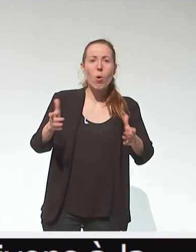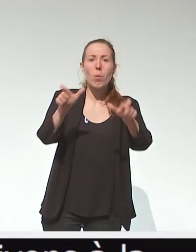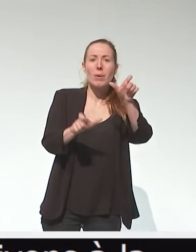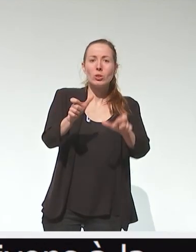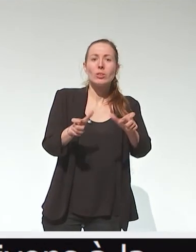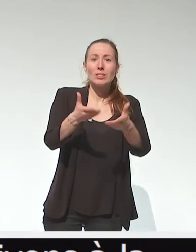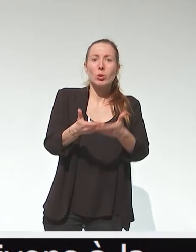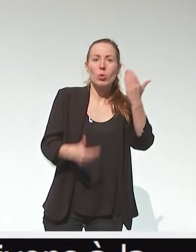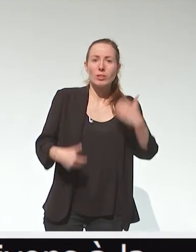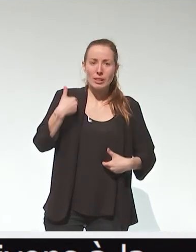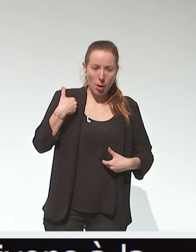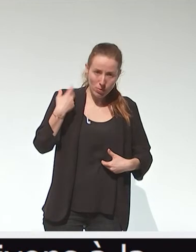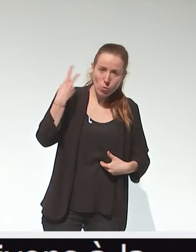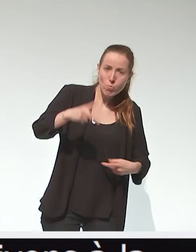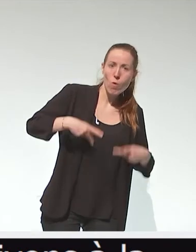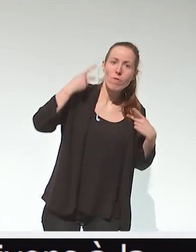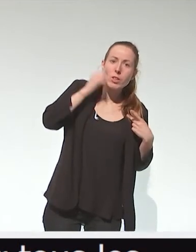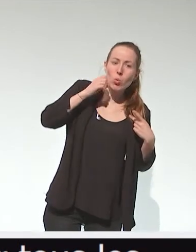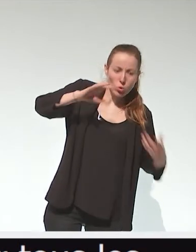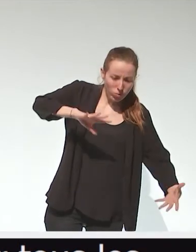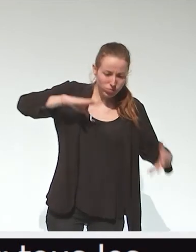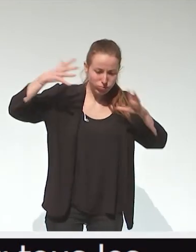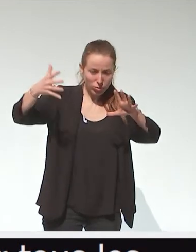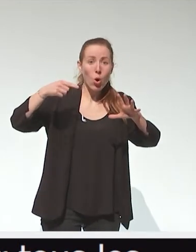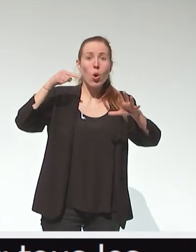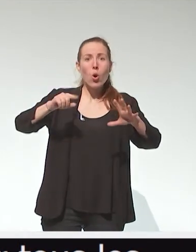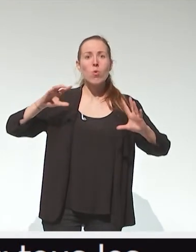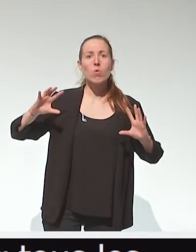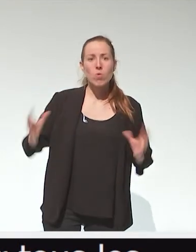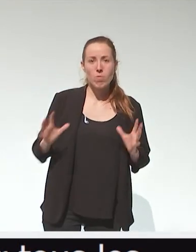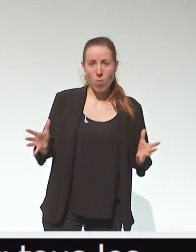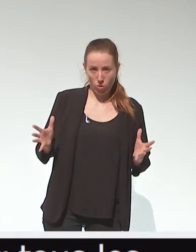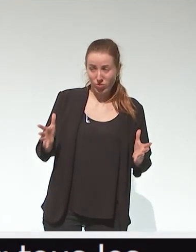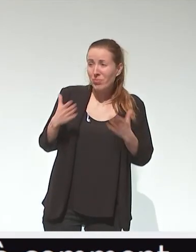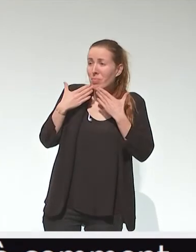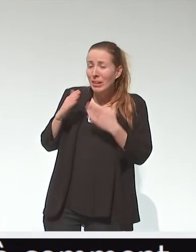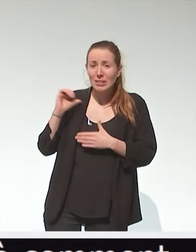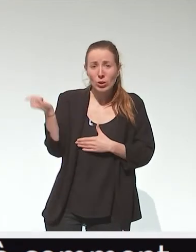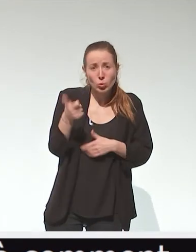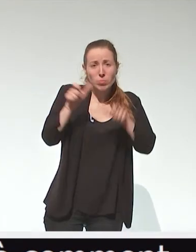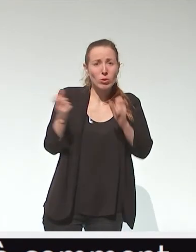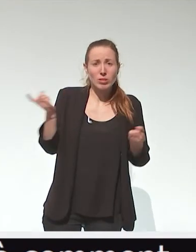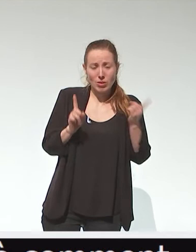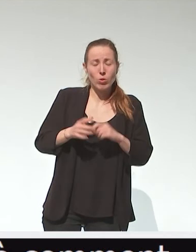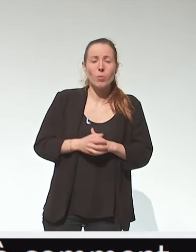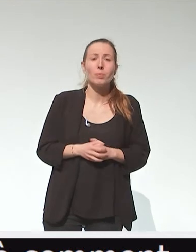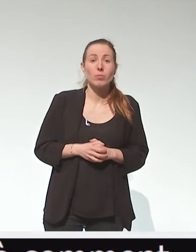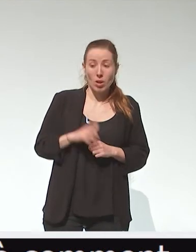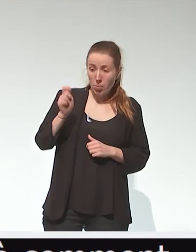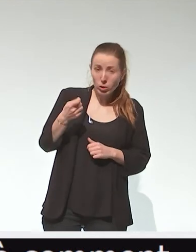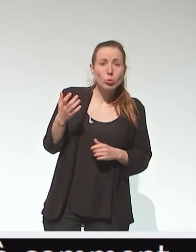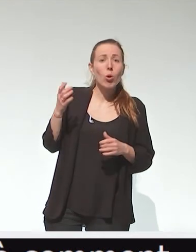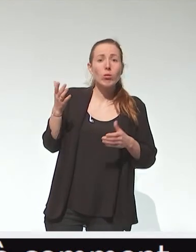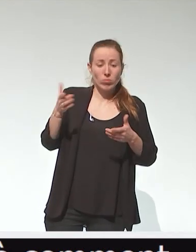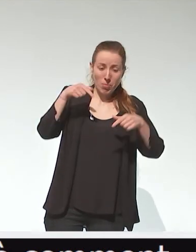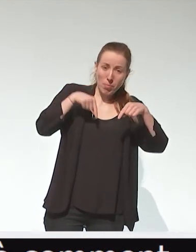contributions. The goal is to concretely improving the lives of PWDs, and ministers have